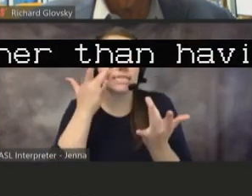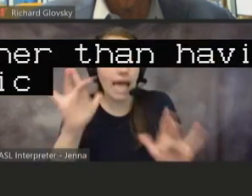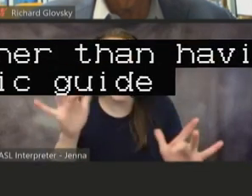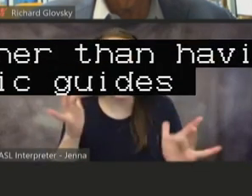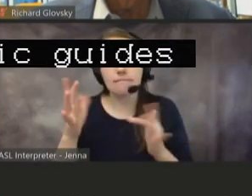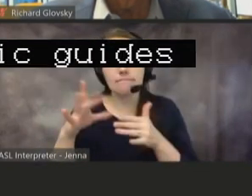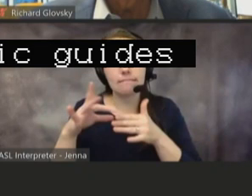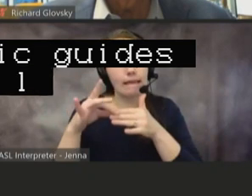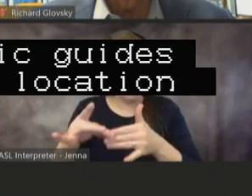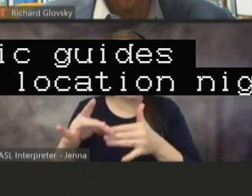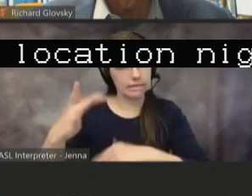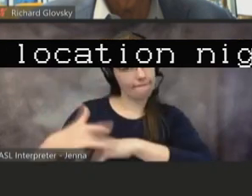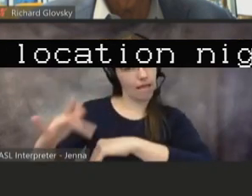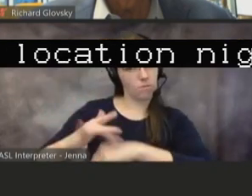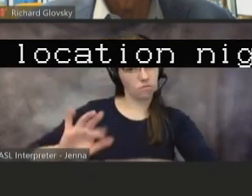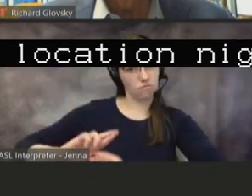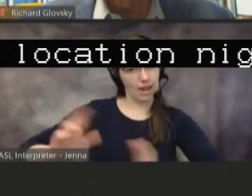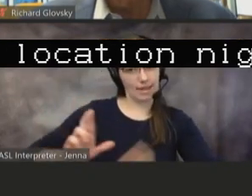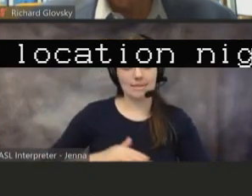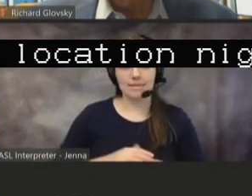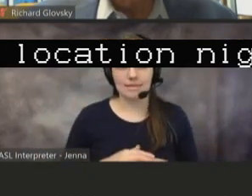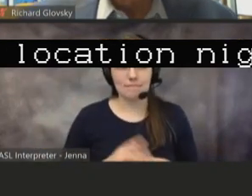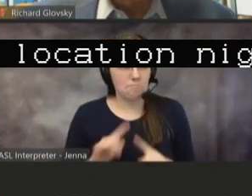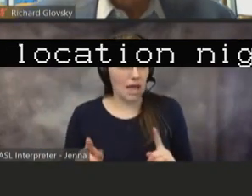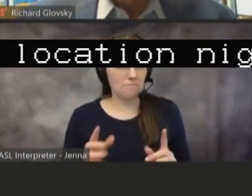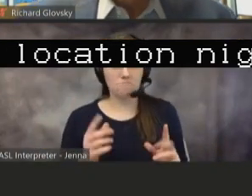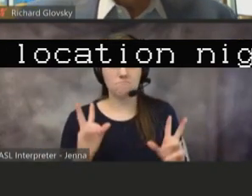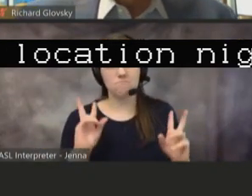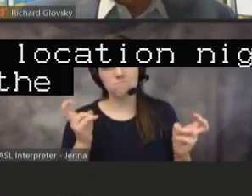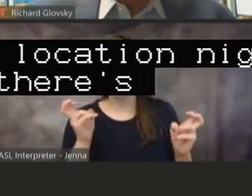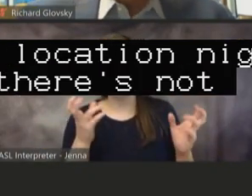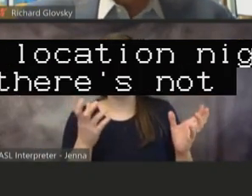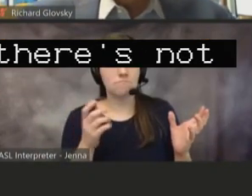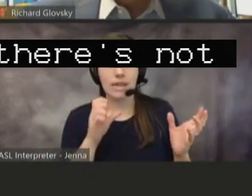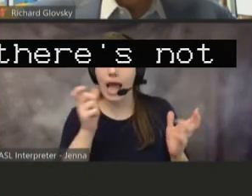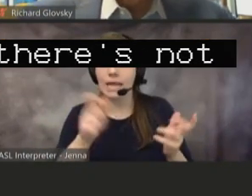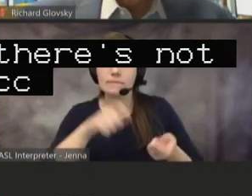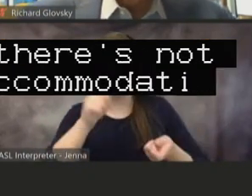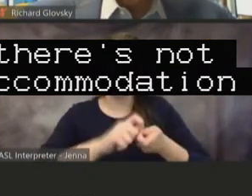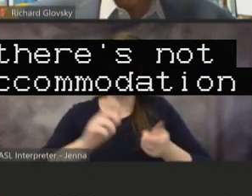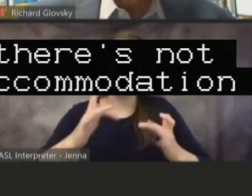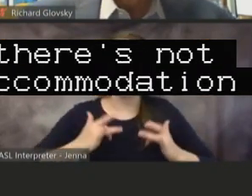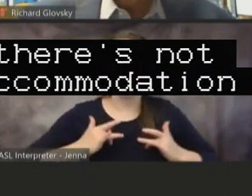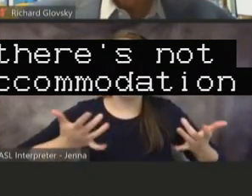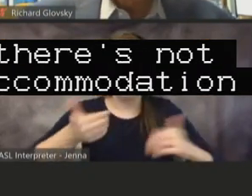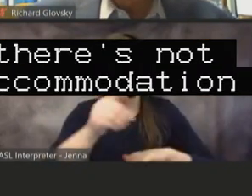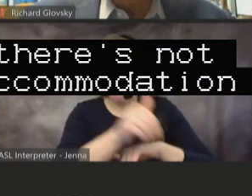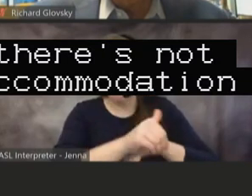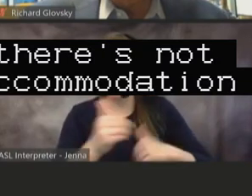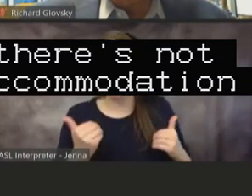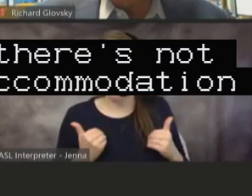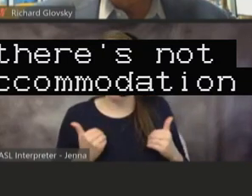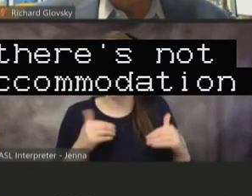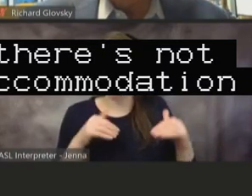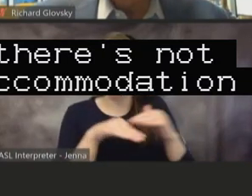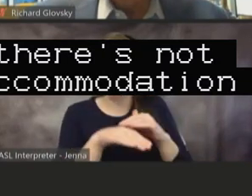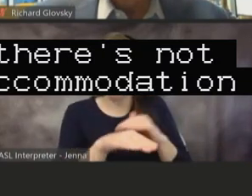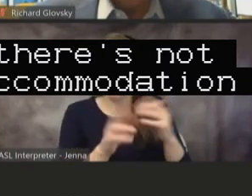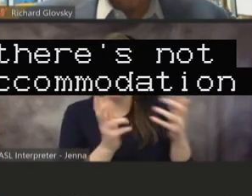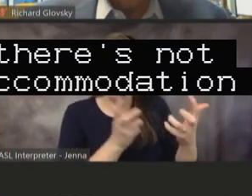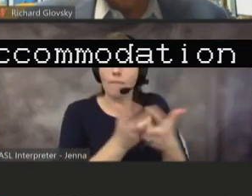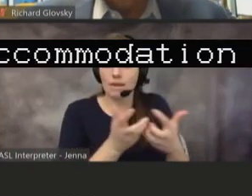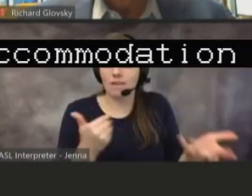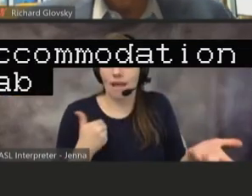there's not an accommodation that isn't available at any other game. Sure. But instead, we just have, you know, more